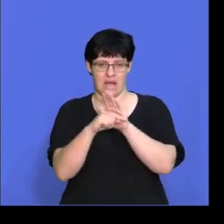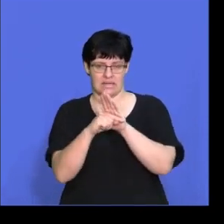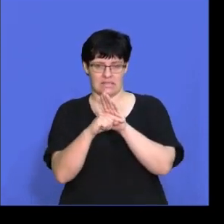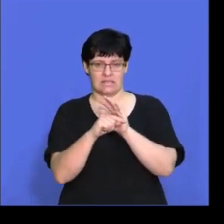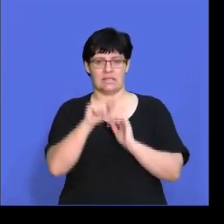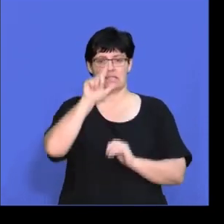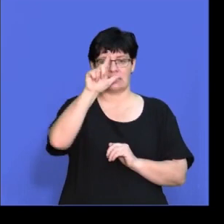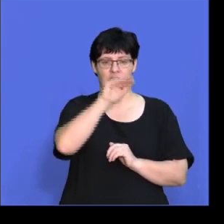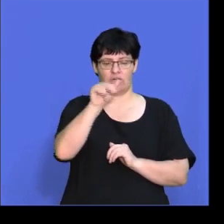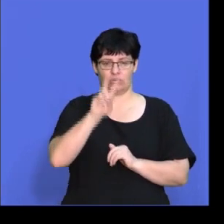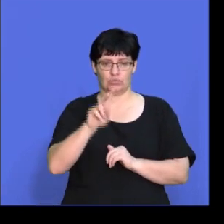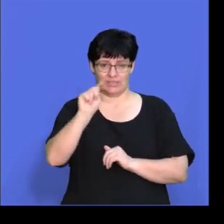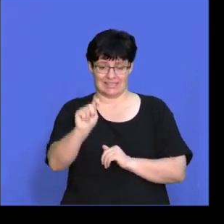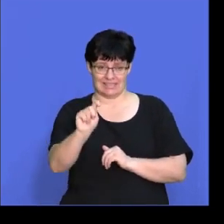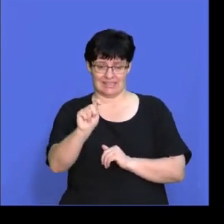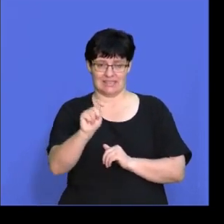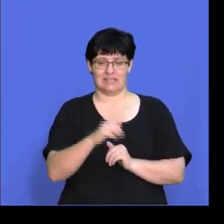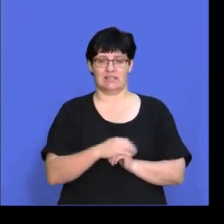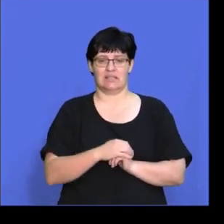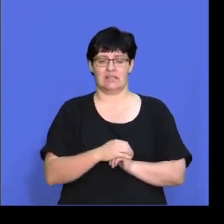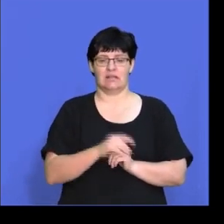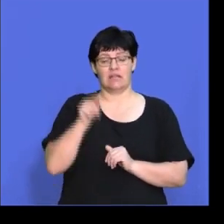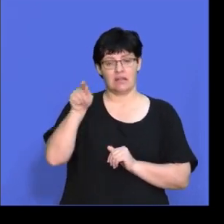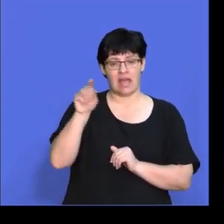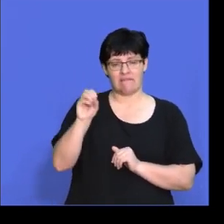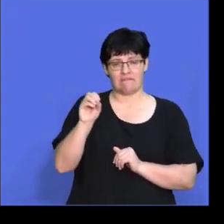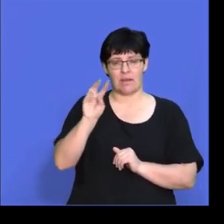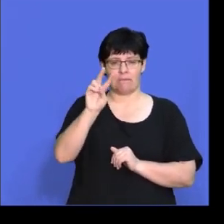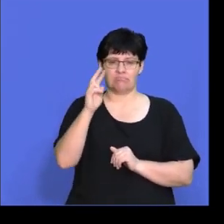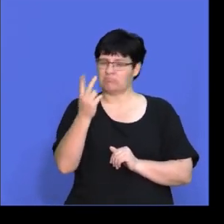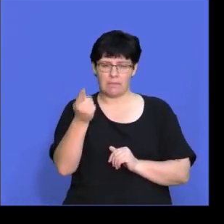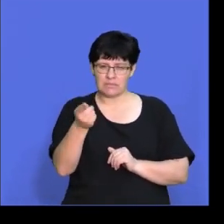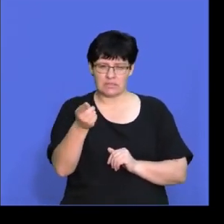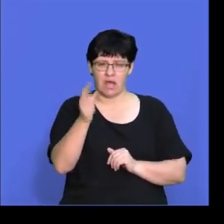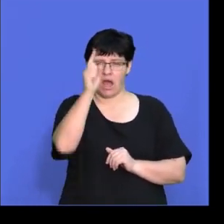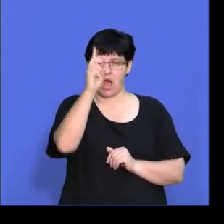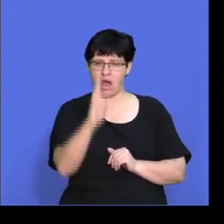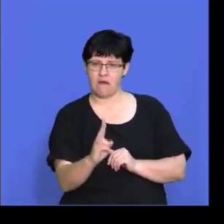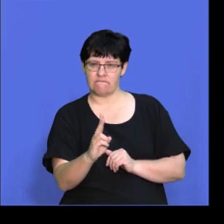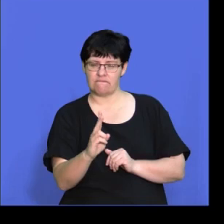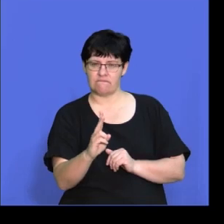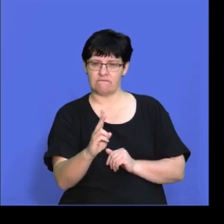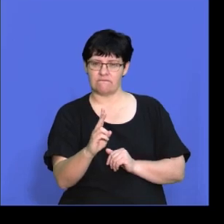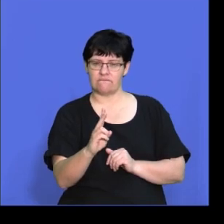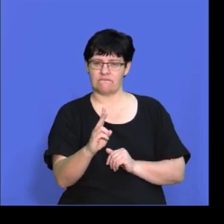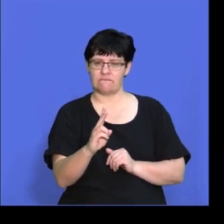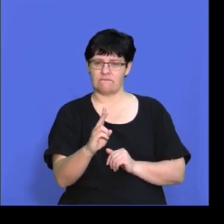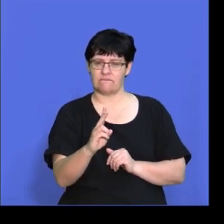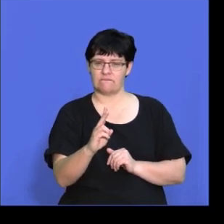have minus 7 over 2t. This over here becomes a